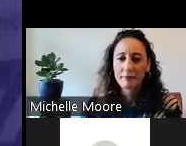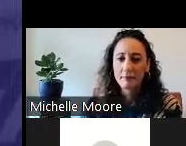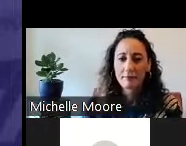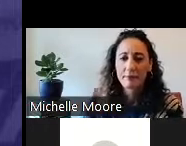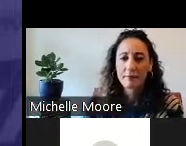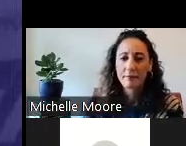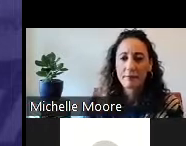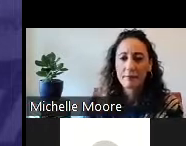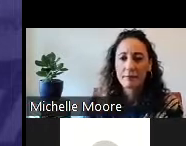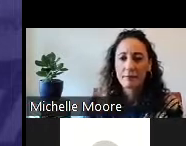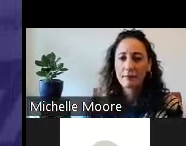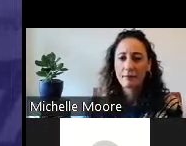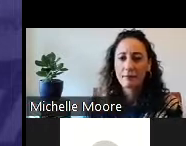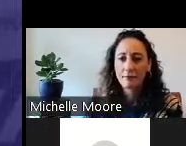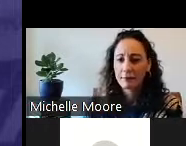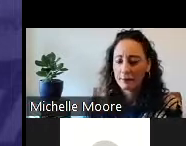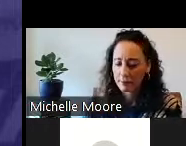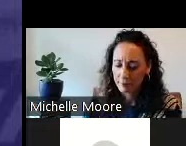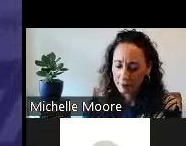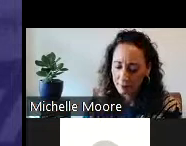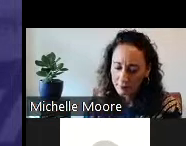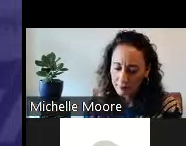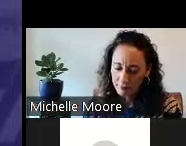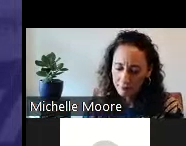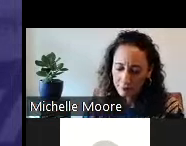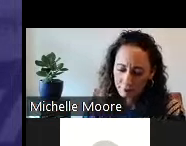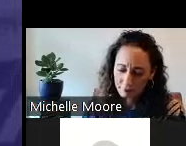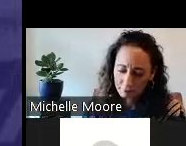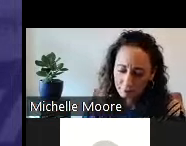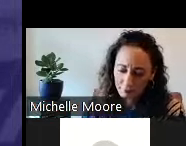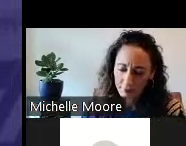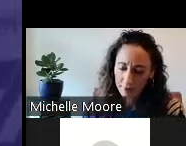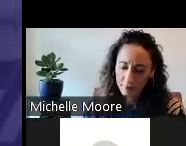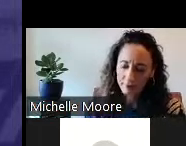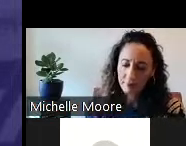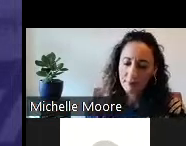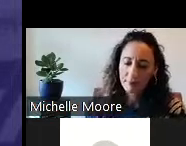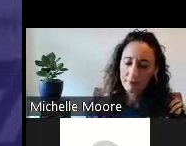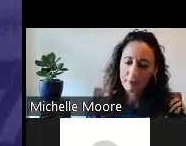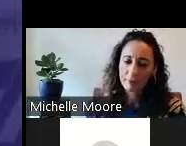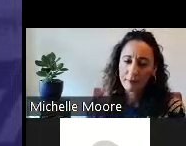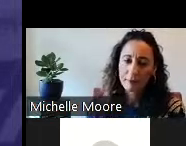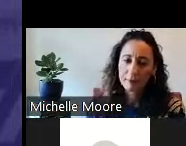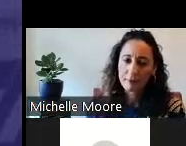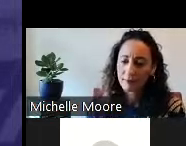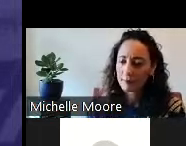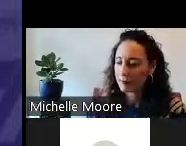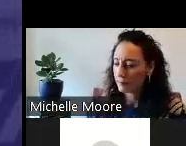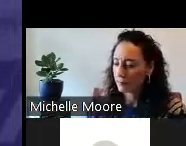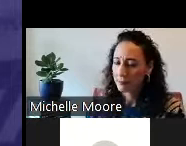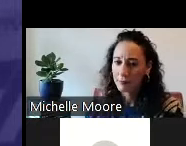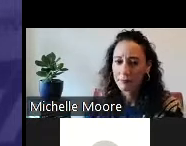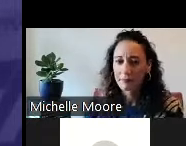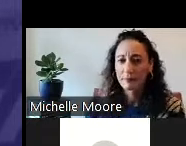benefits. I know Sporting Equals have been doing some really great work in this area with the successful delivery of their